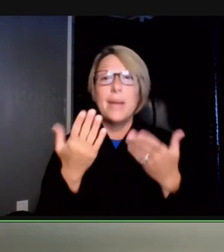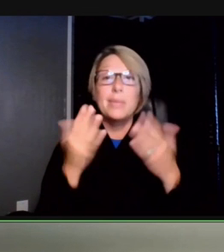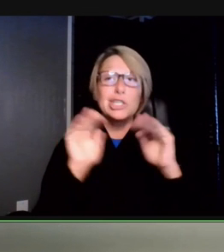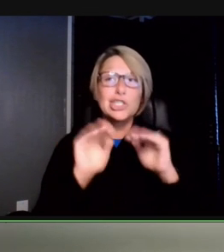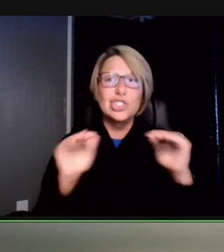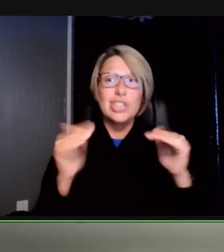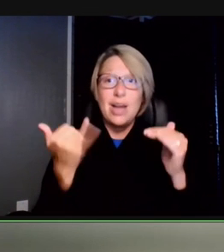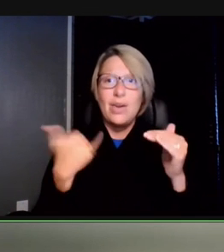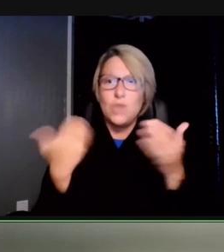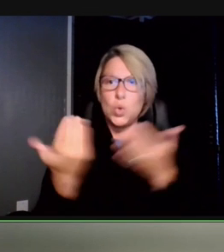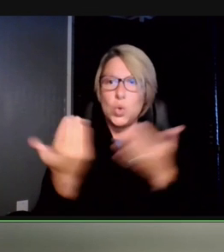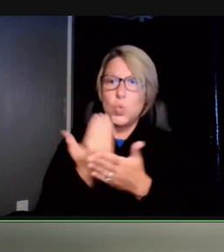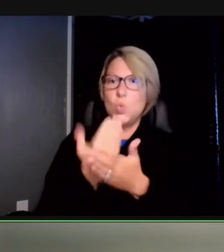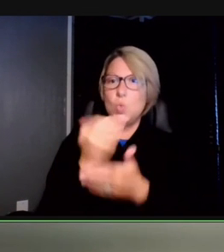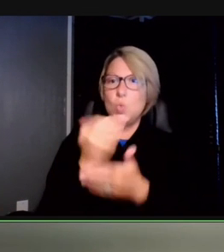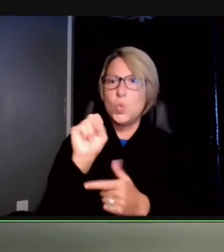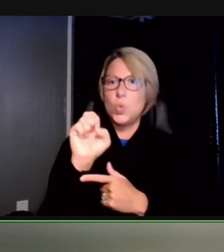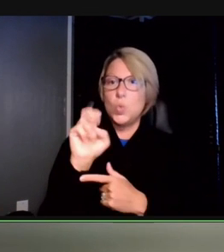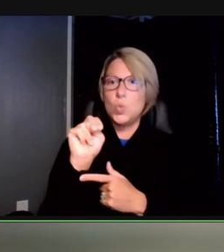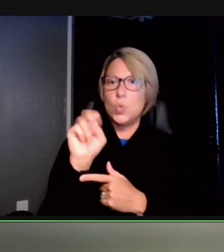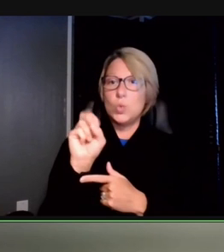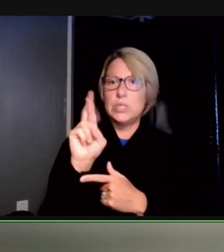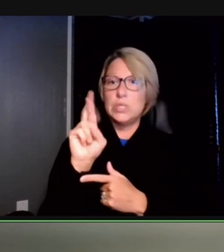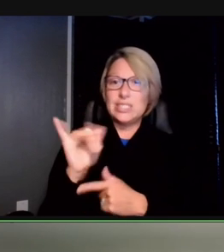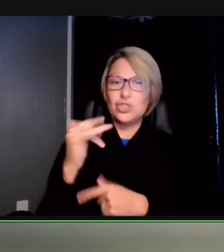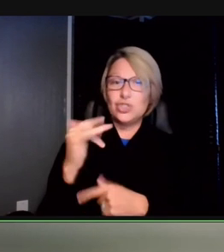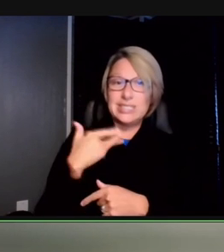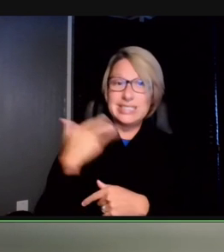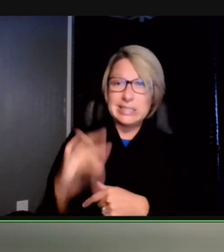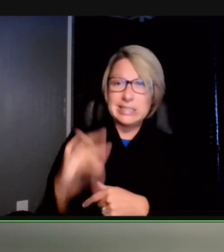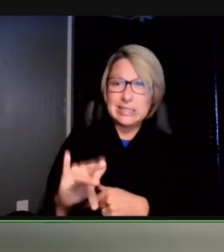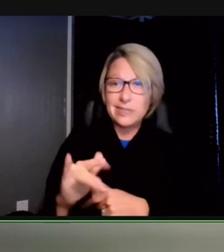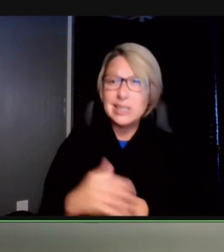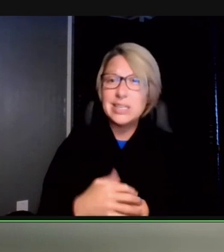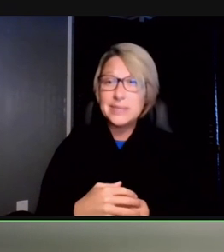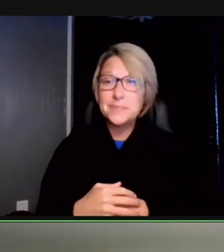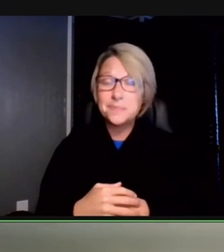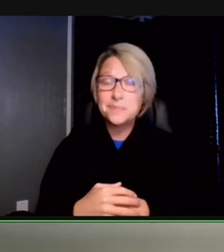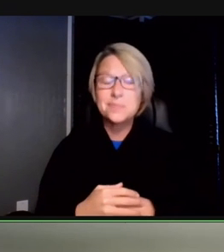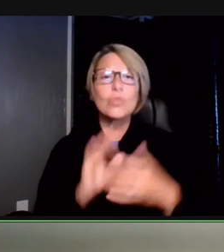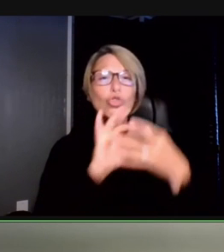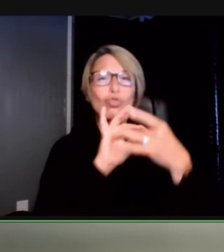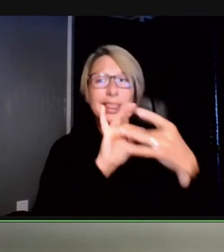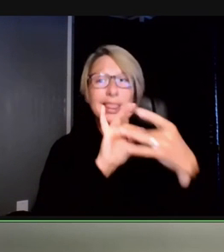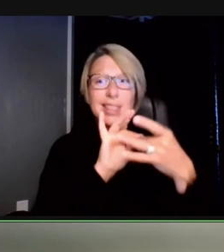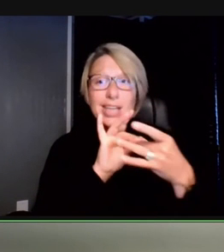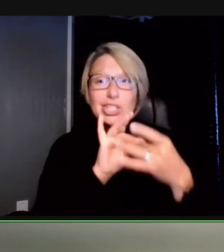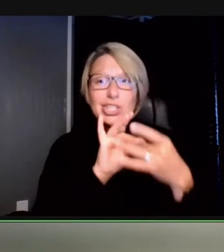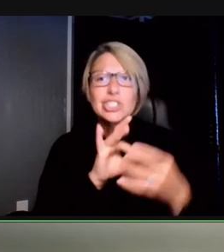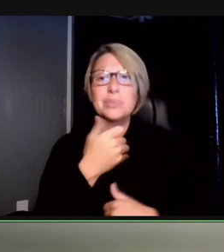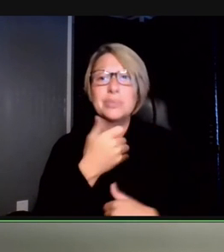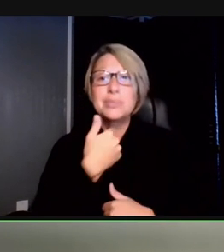sensory sensitivities, as well as relationships, self-advocacy, and